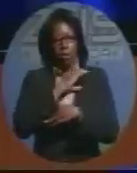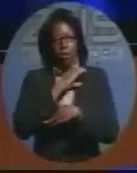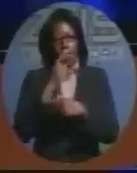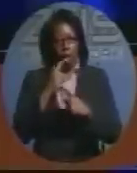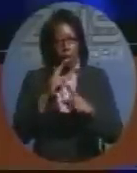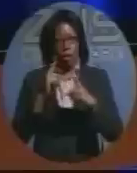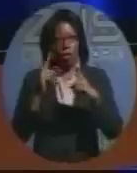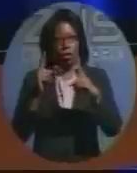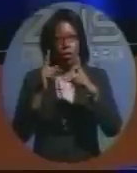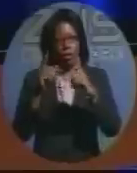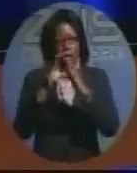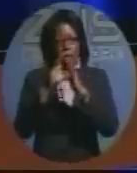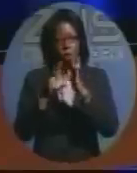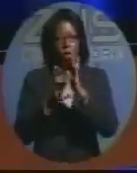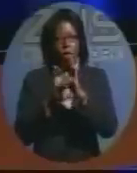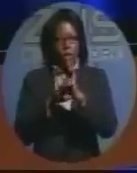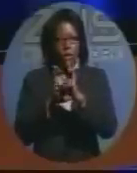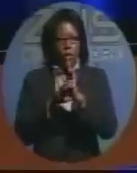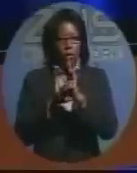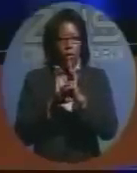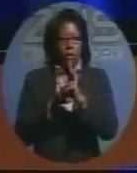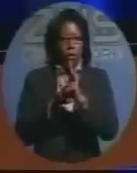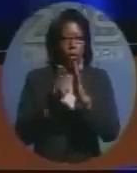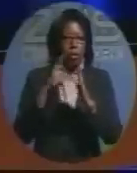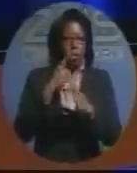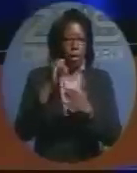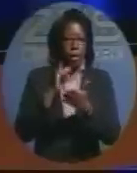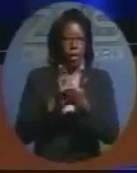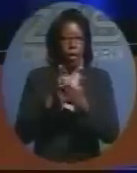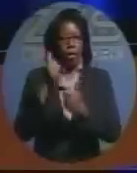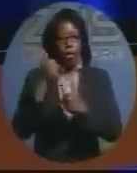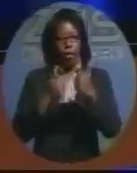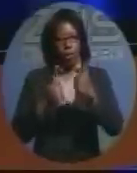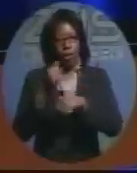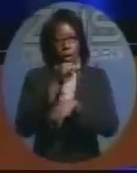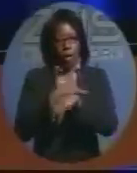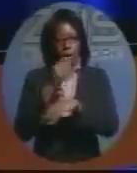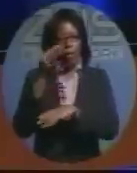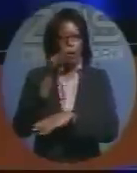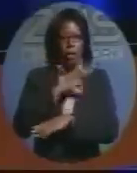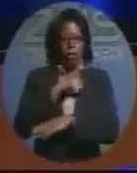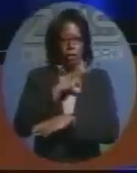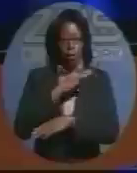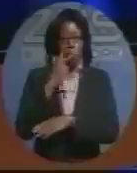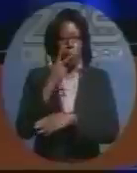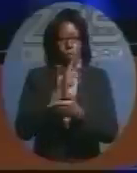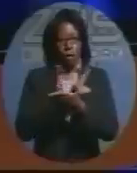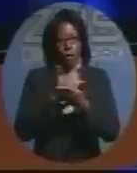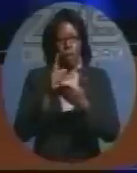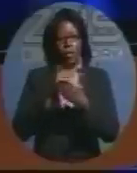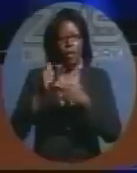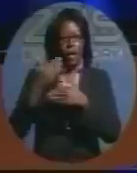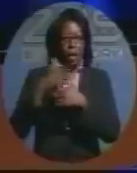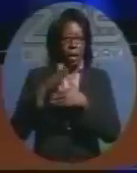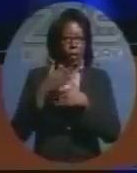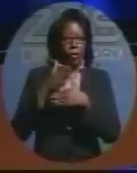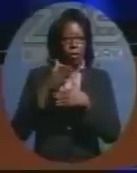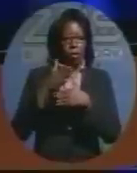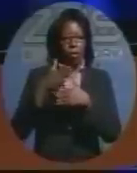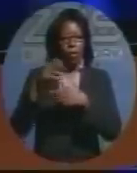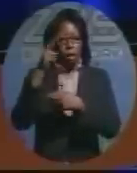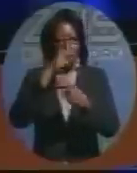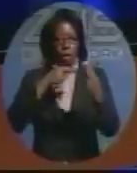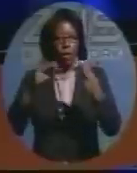declaration which came into effect, and Jimenita Swain tells us which islands will benefit 3 weeks after Hurricane Sandy's flood and